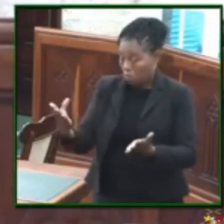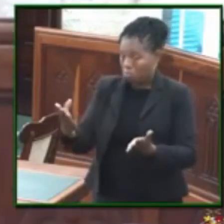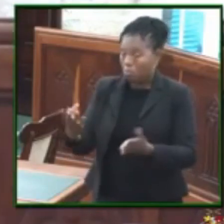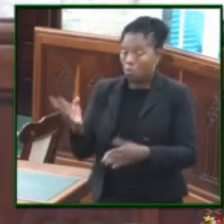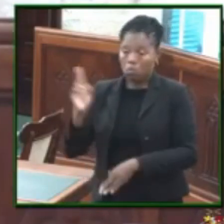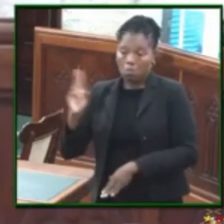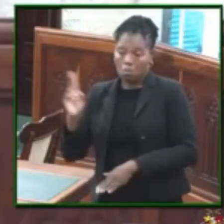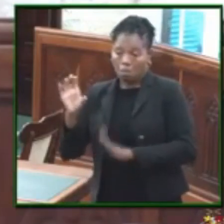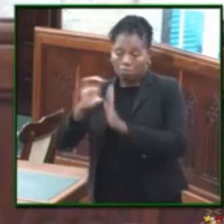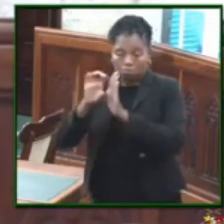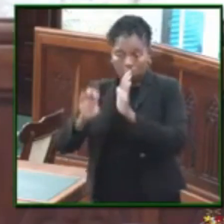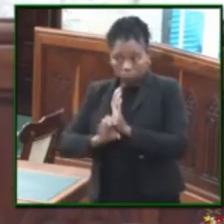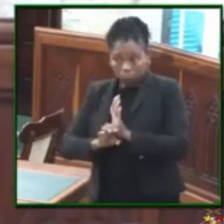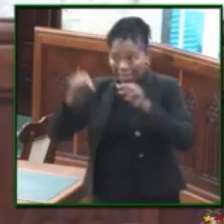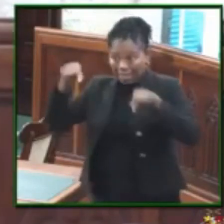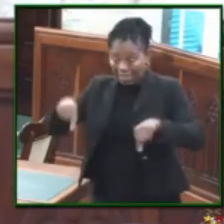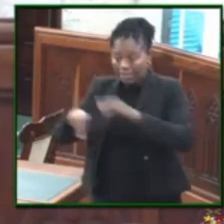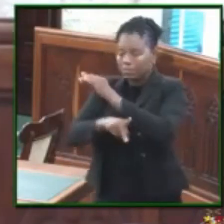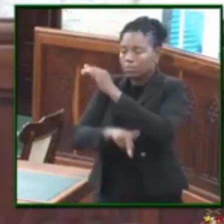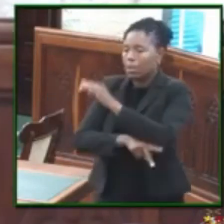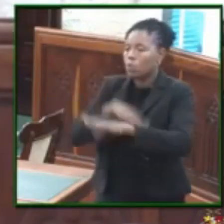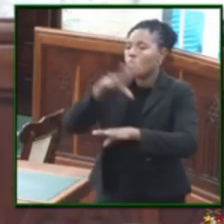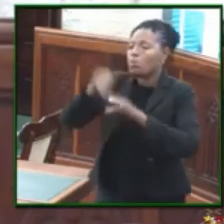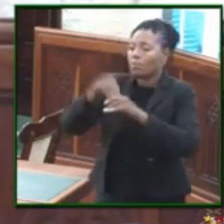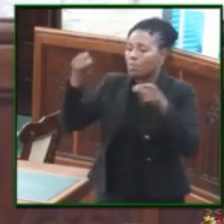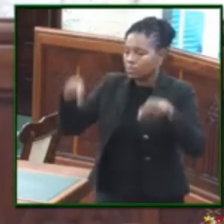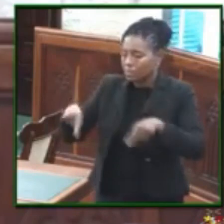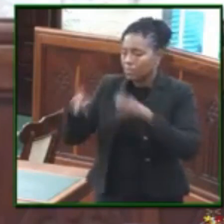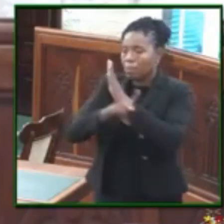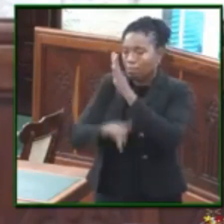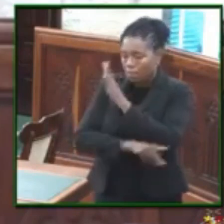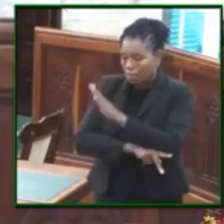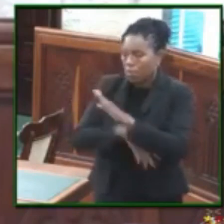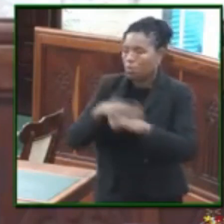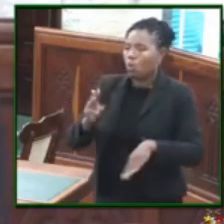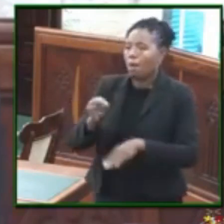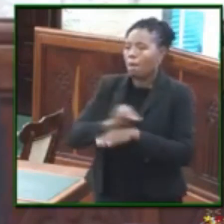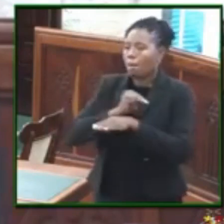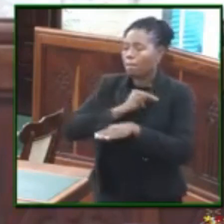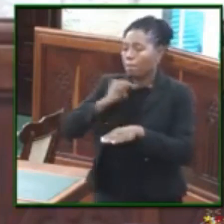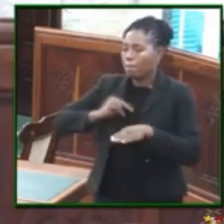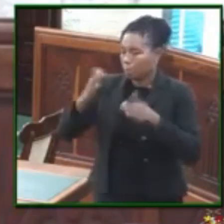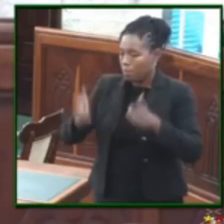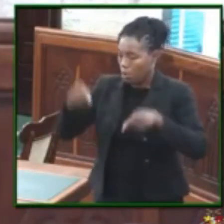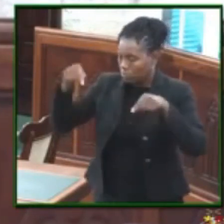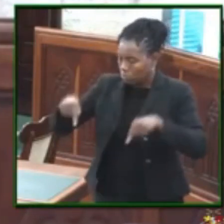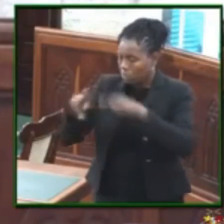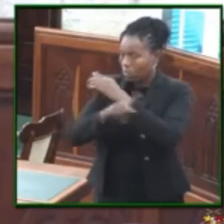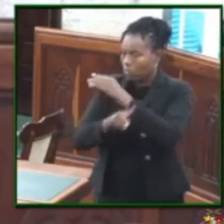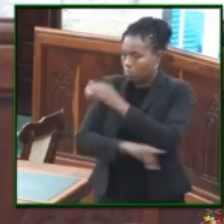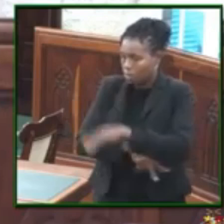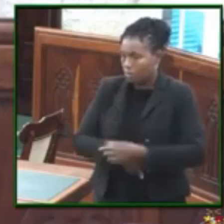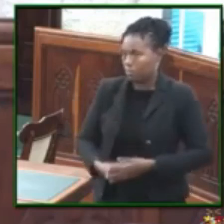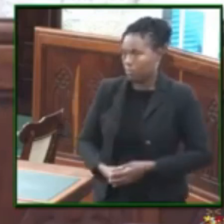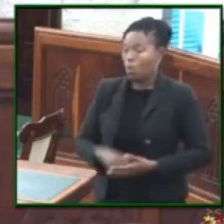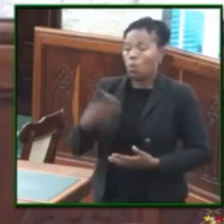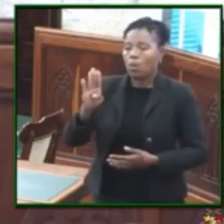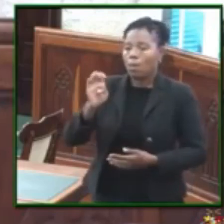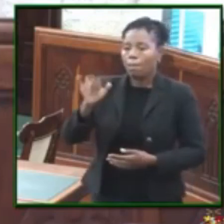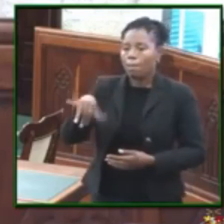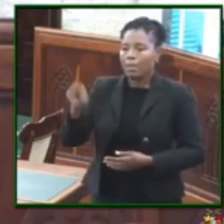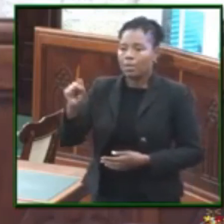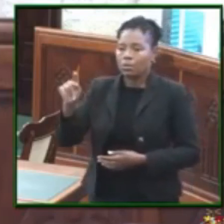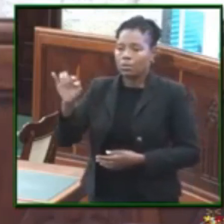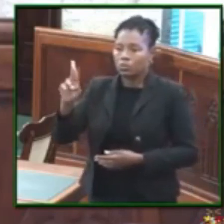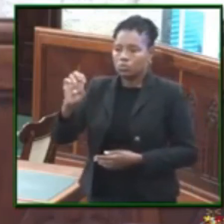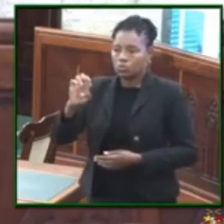parliament, and when you are in this parliament, you are a member of this parliament. When you are on Bay Street, you